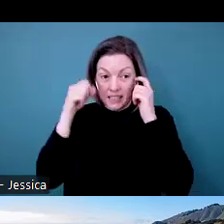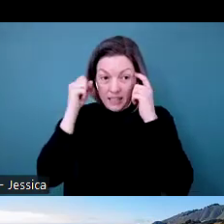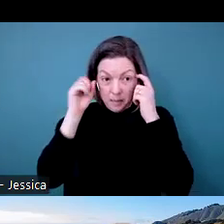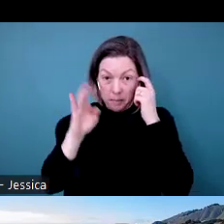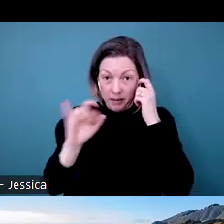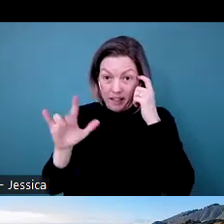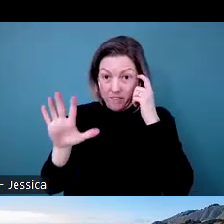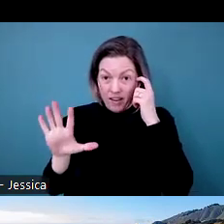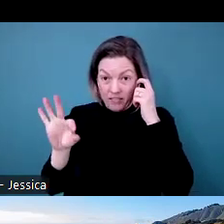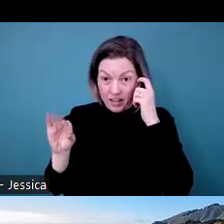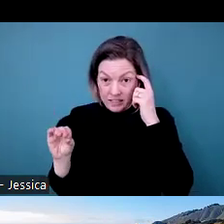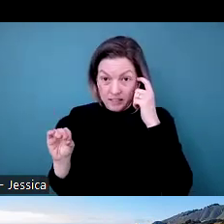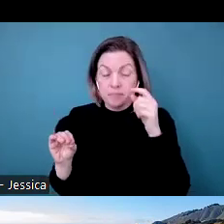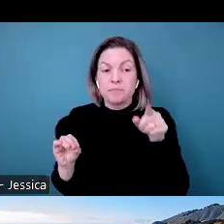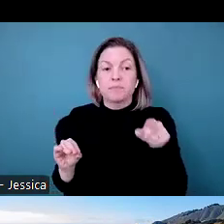and this one,